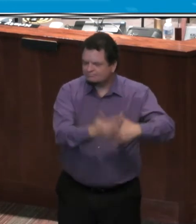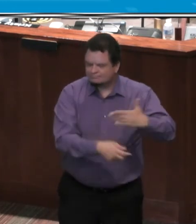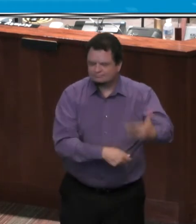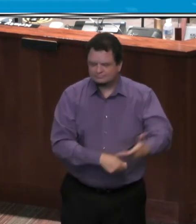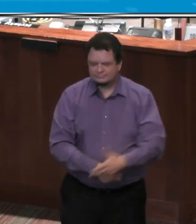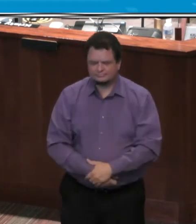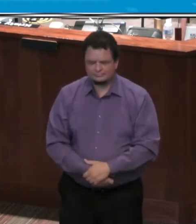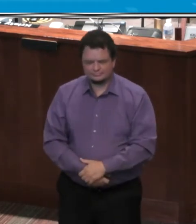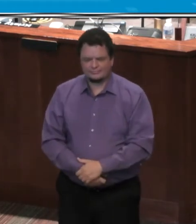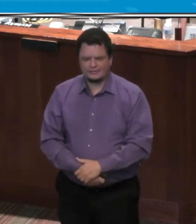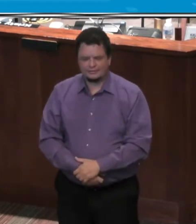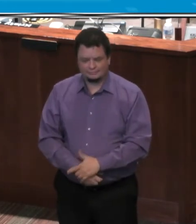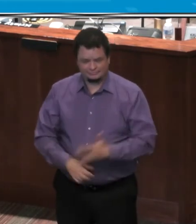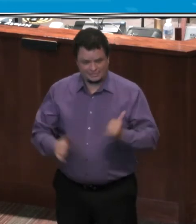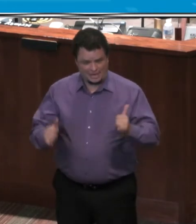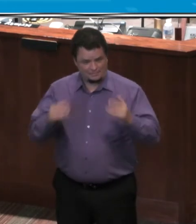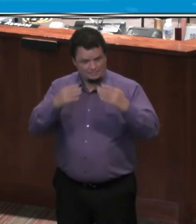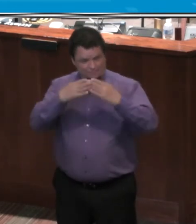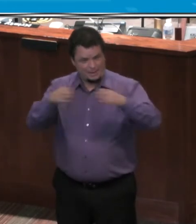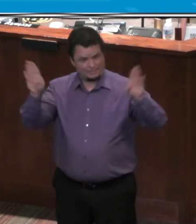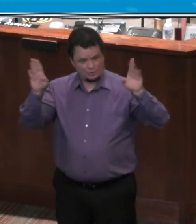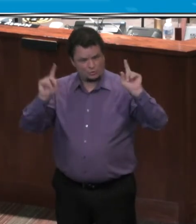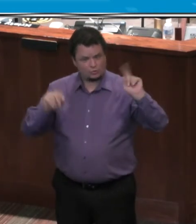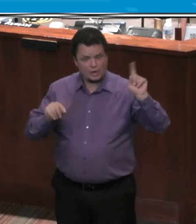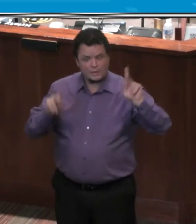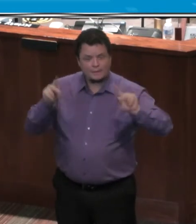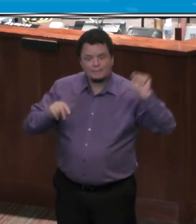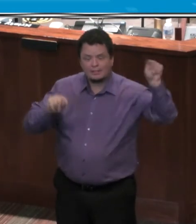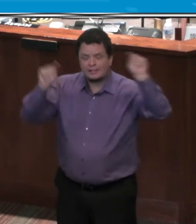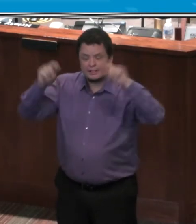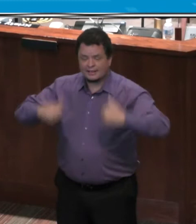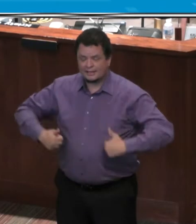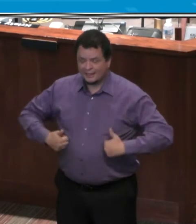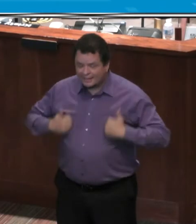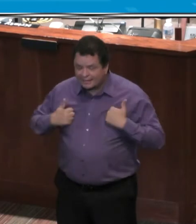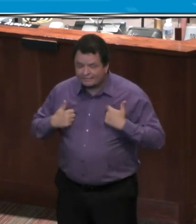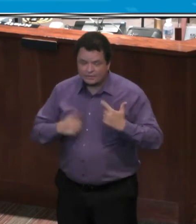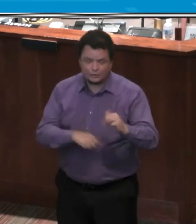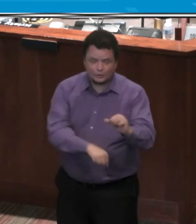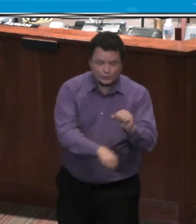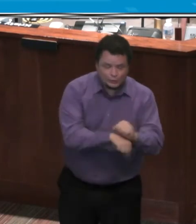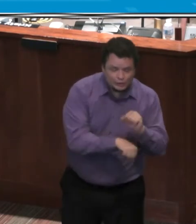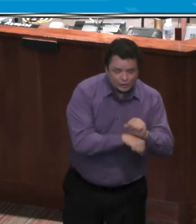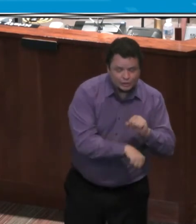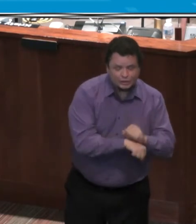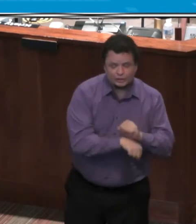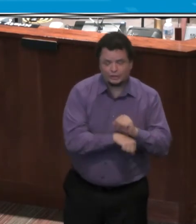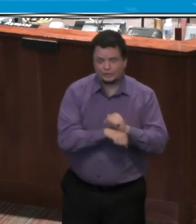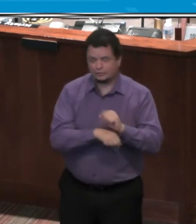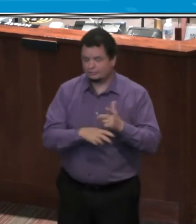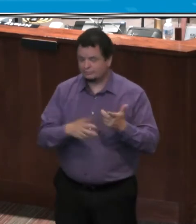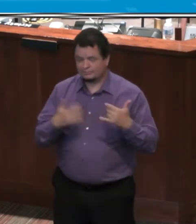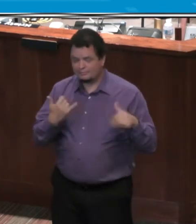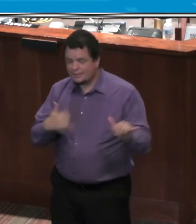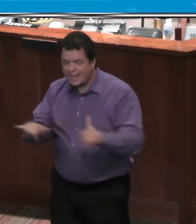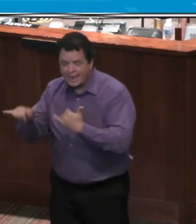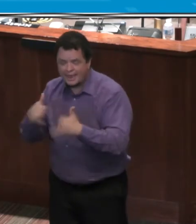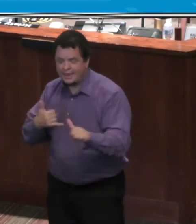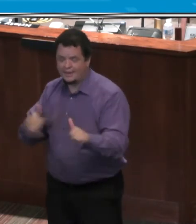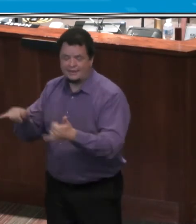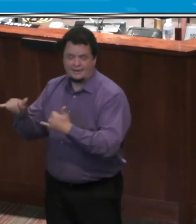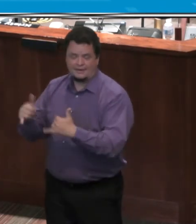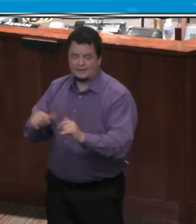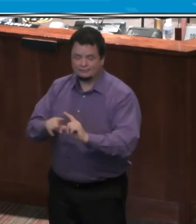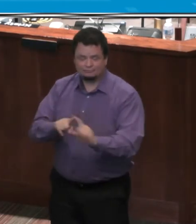is a really big role that he serves in, and he is from Spokane, Washington, where he held